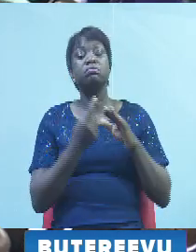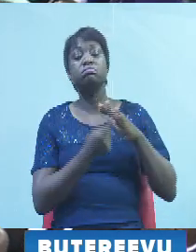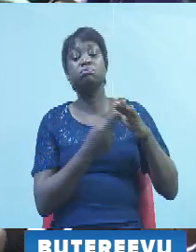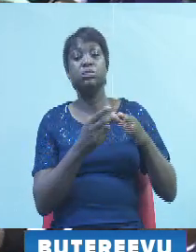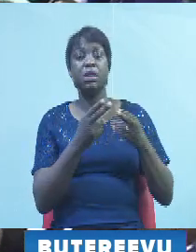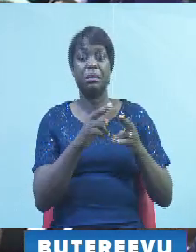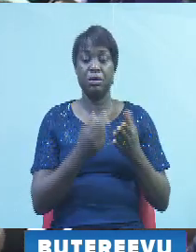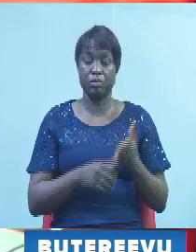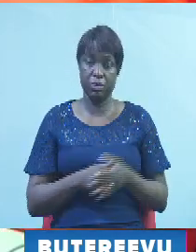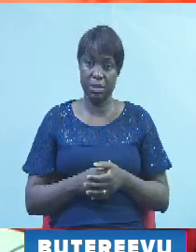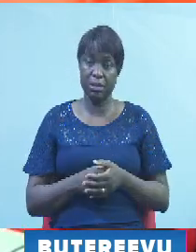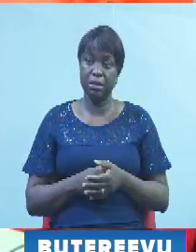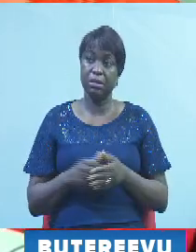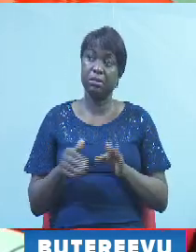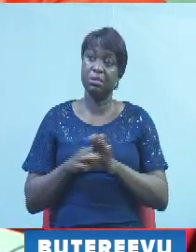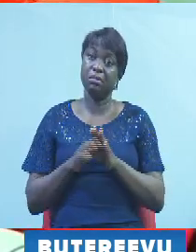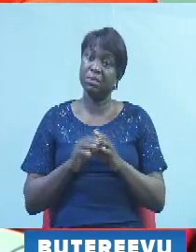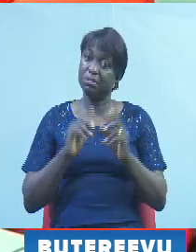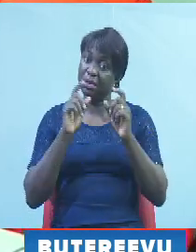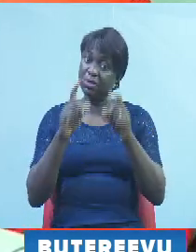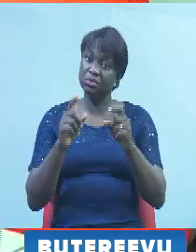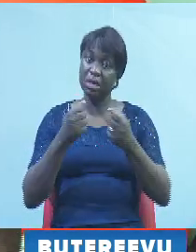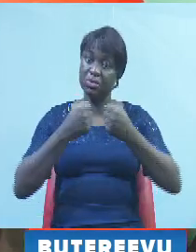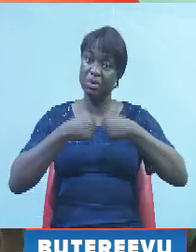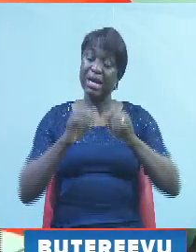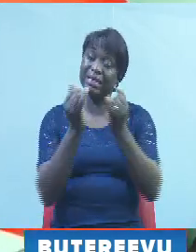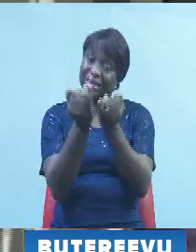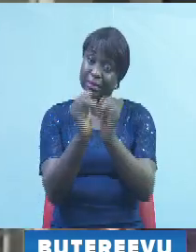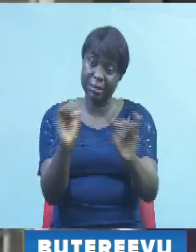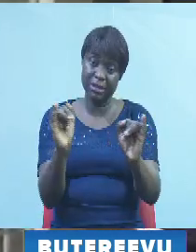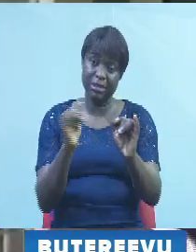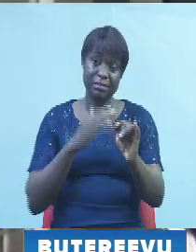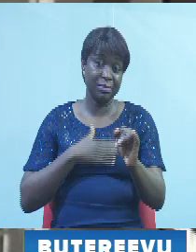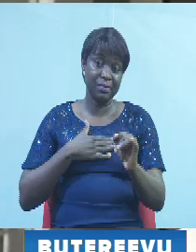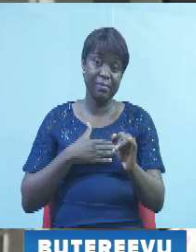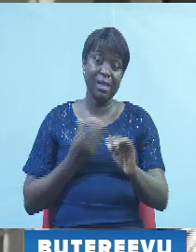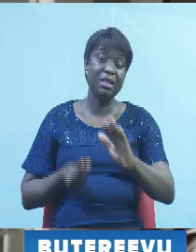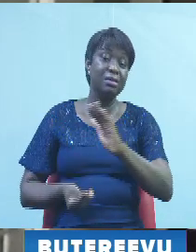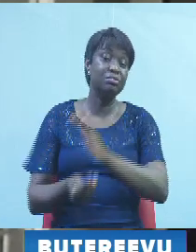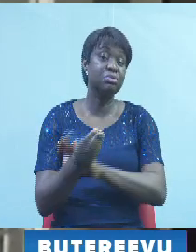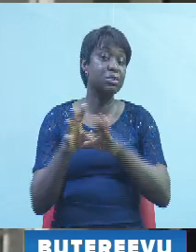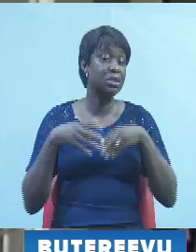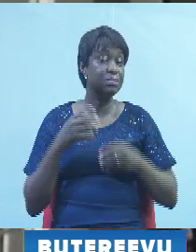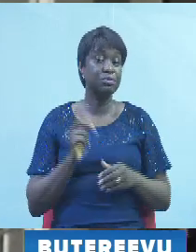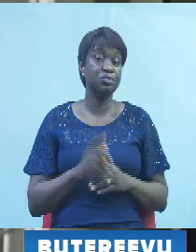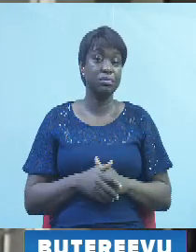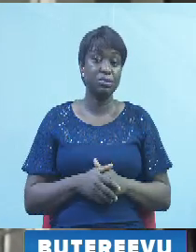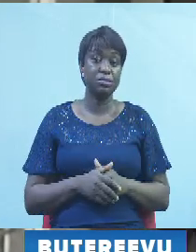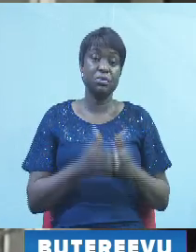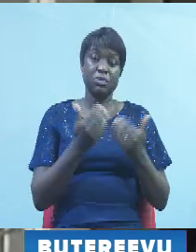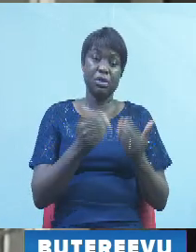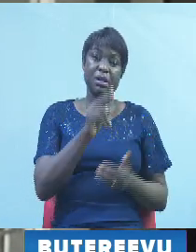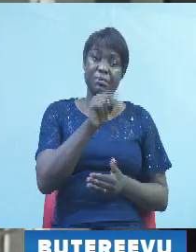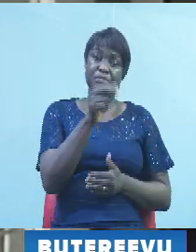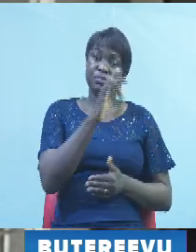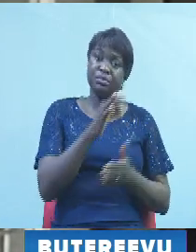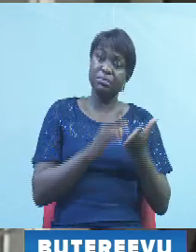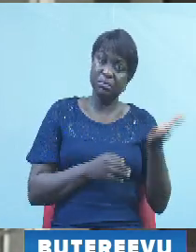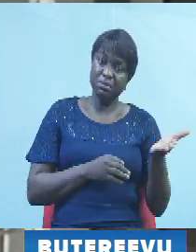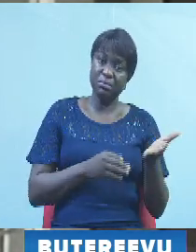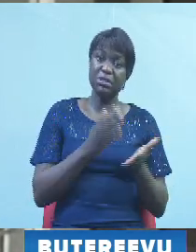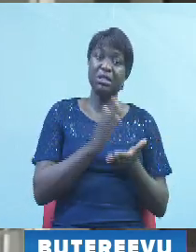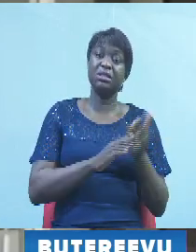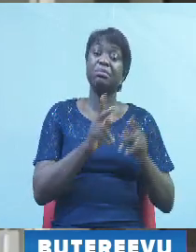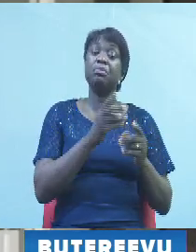basabye akakiiko kano okukola awatali kyekubira era kewala enguzi. Kubanga olwaleero ekitavu kirimu abantu olwaleero abalina